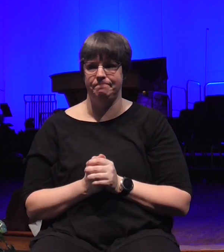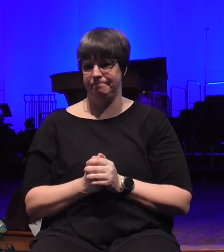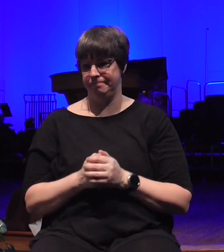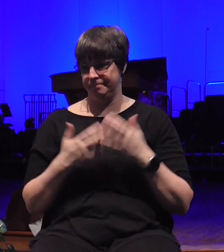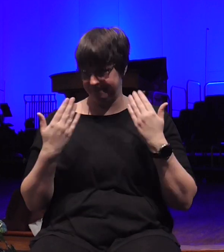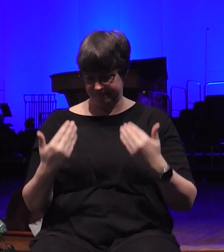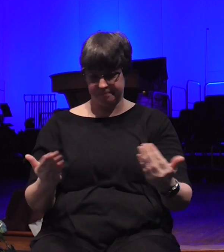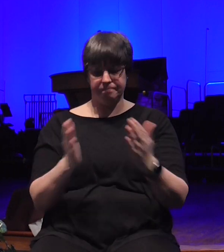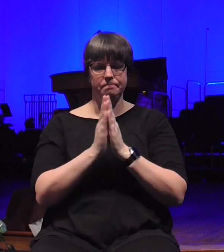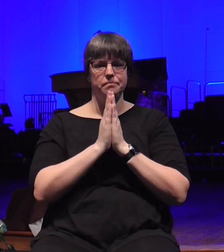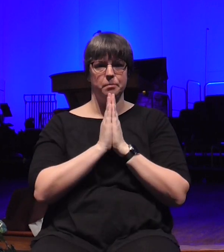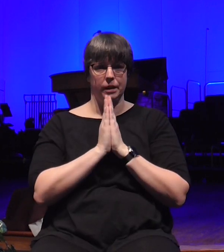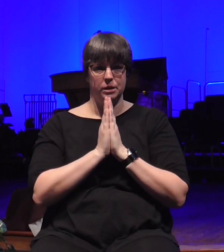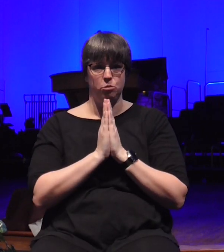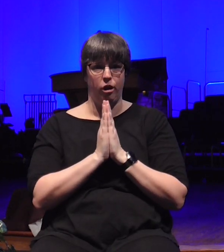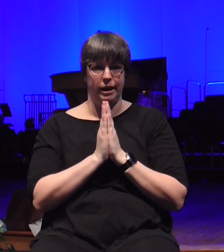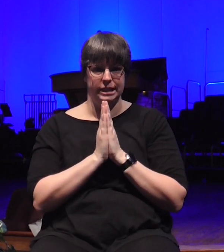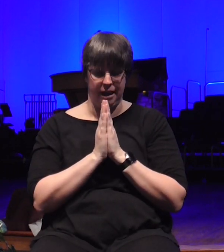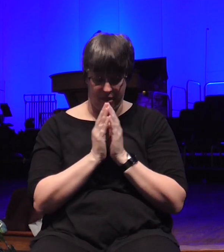Let's have a prayer together.